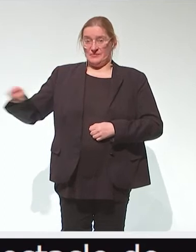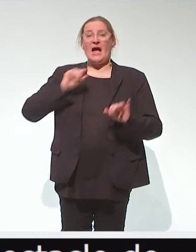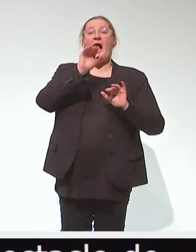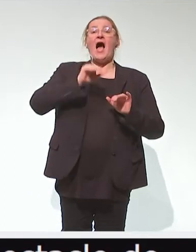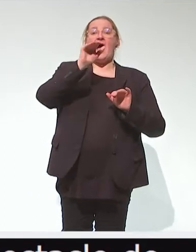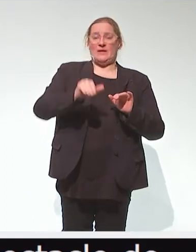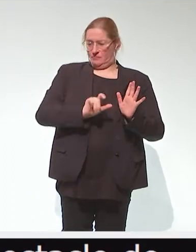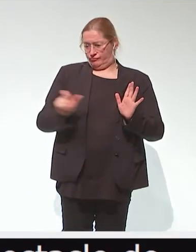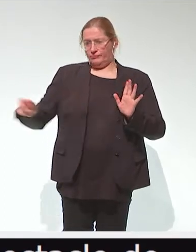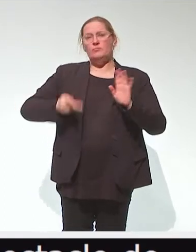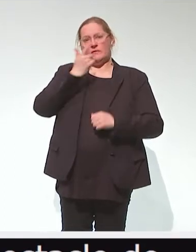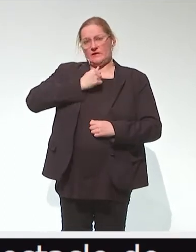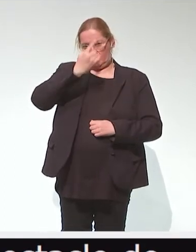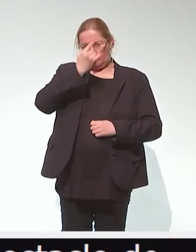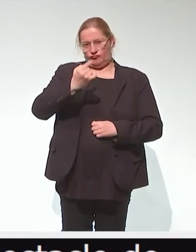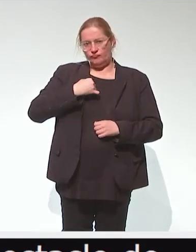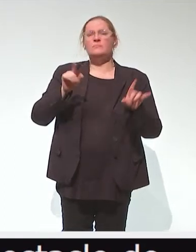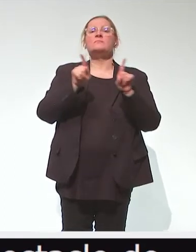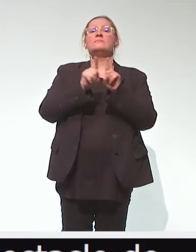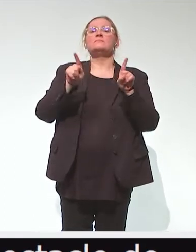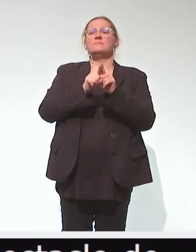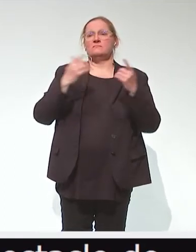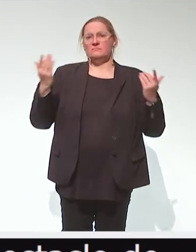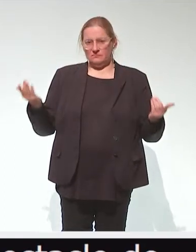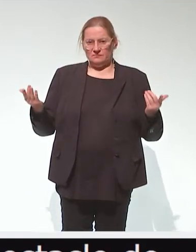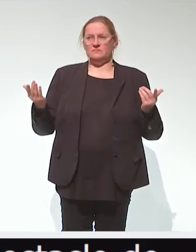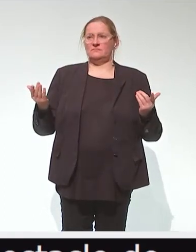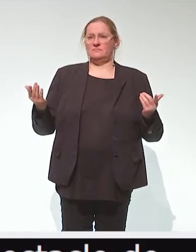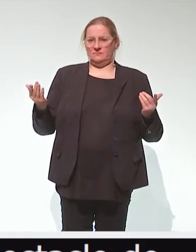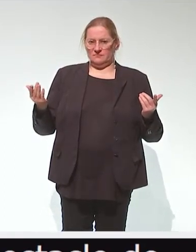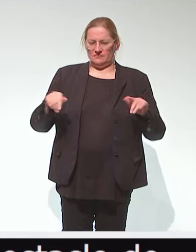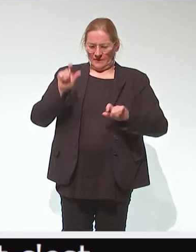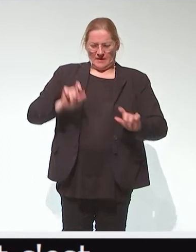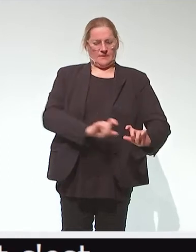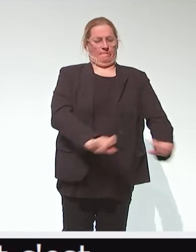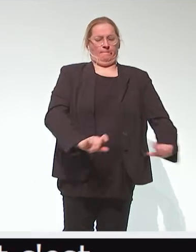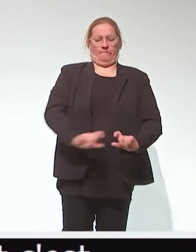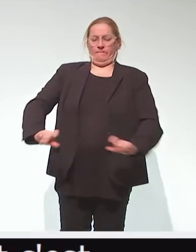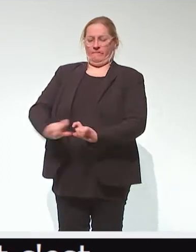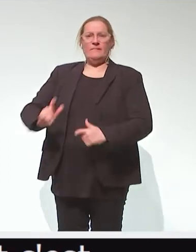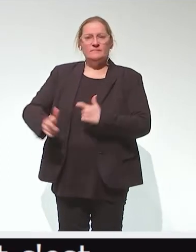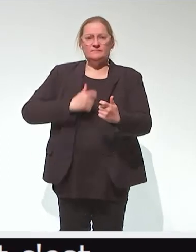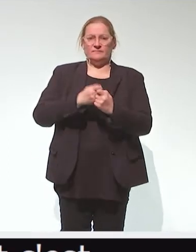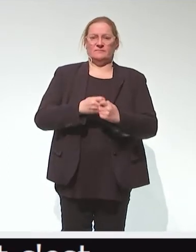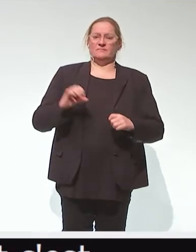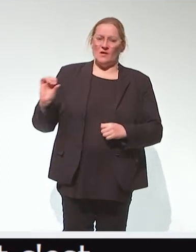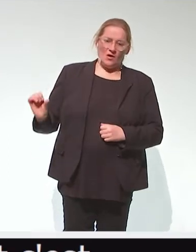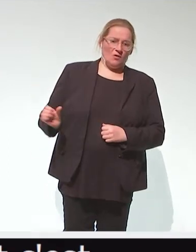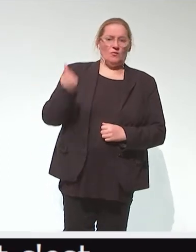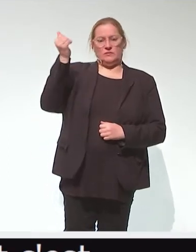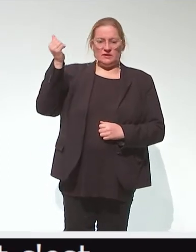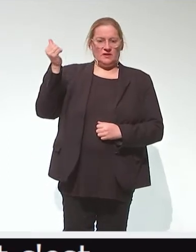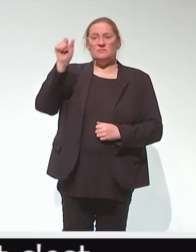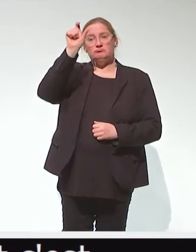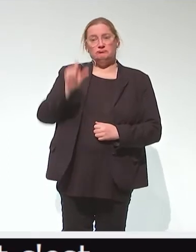to sit on your chairs based on your call.